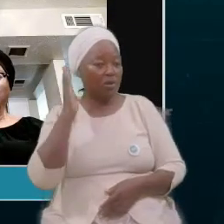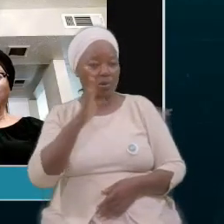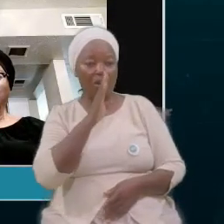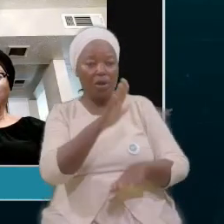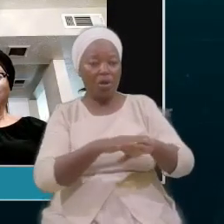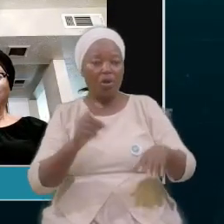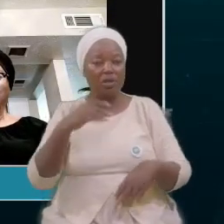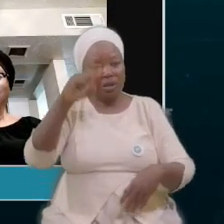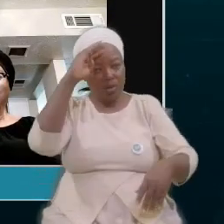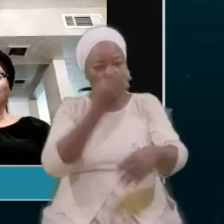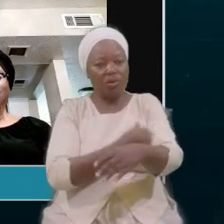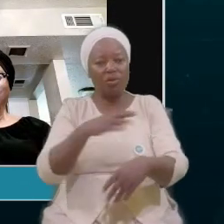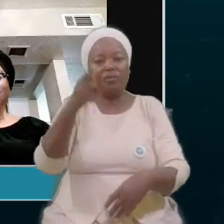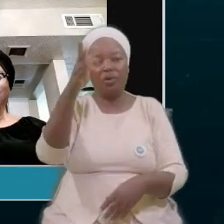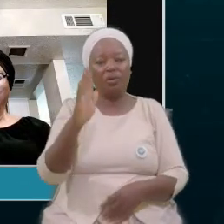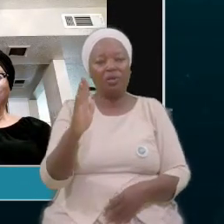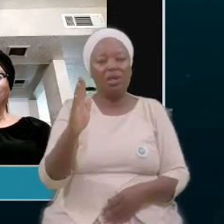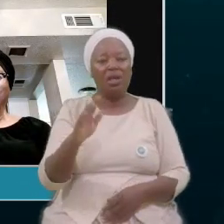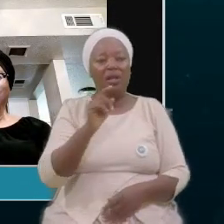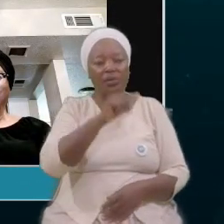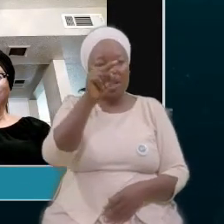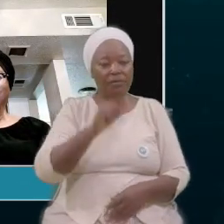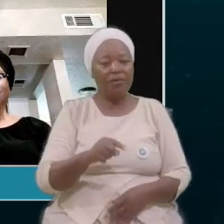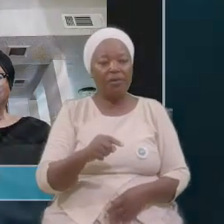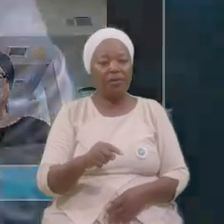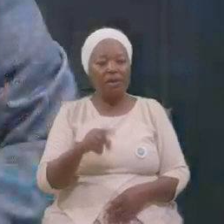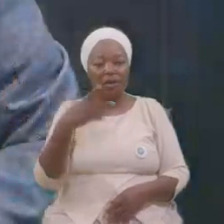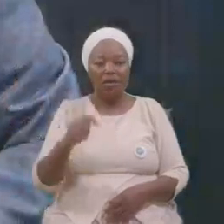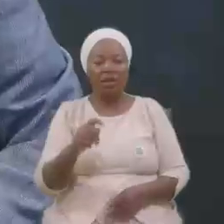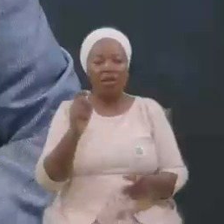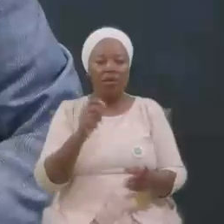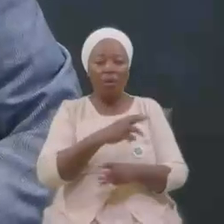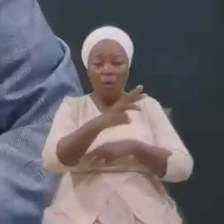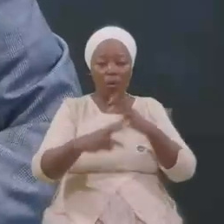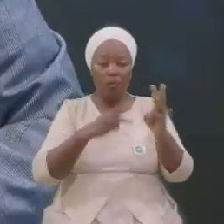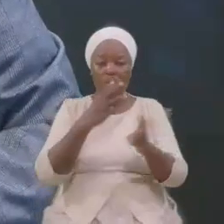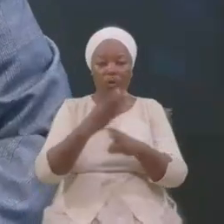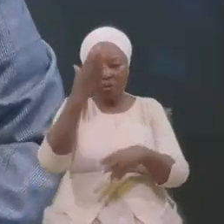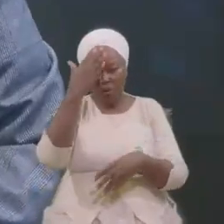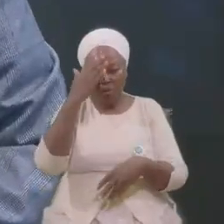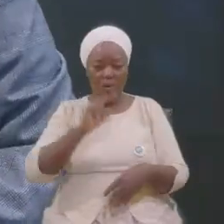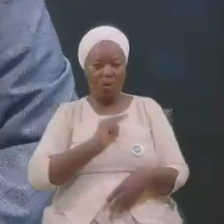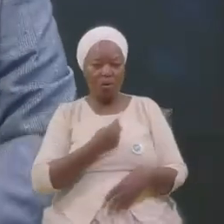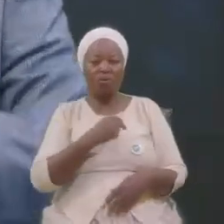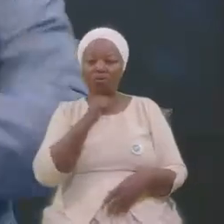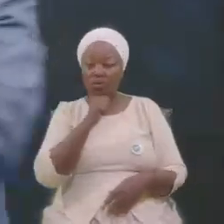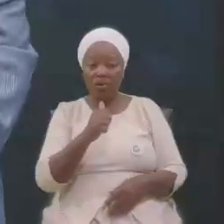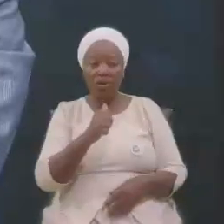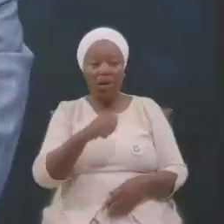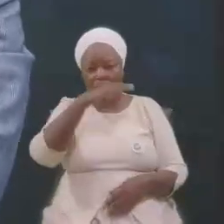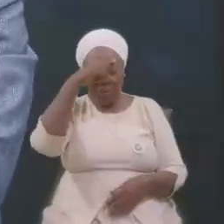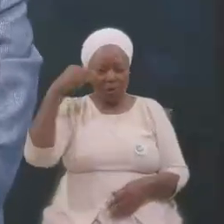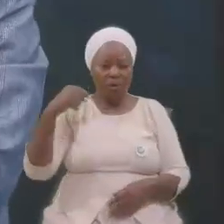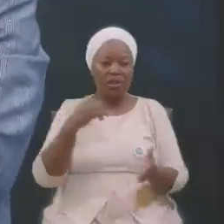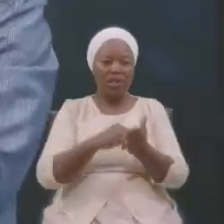the sons of God. Therefore, the world knoweth us not, because